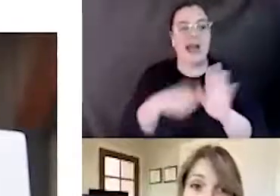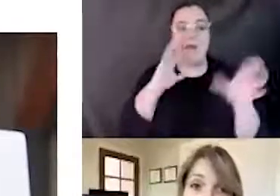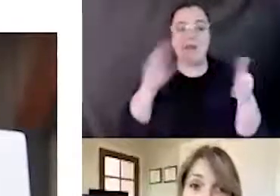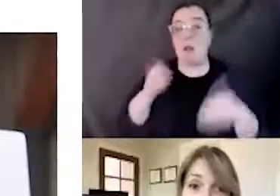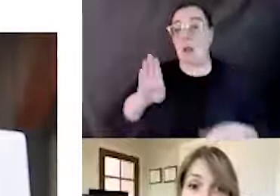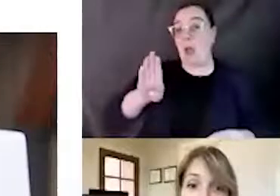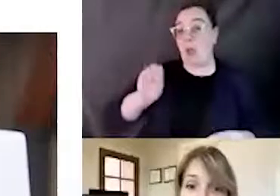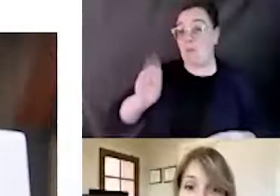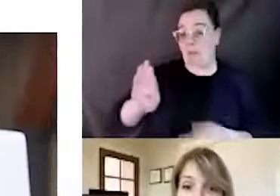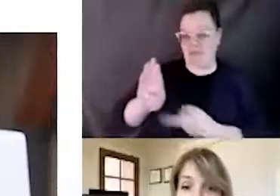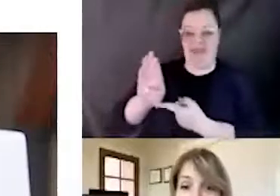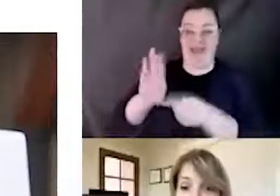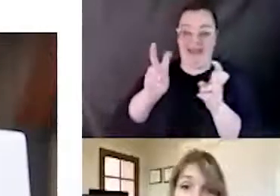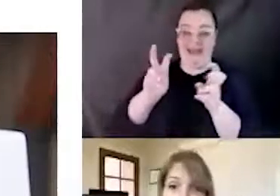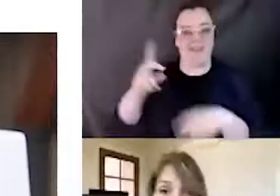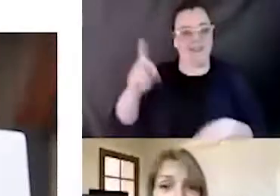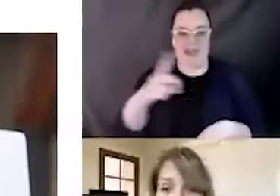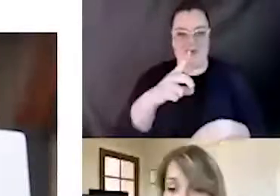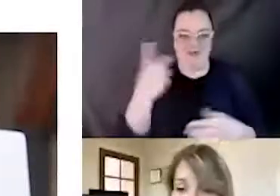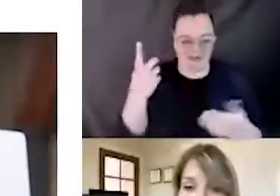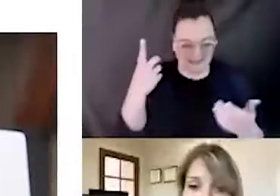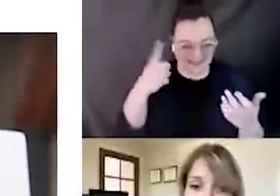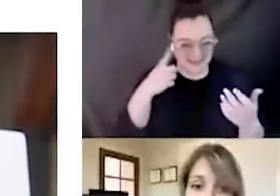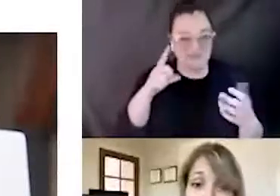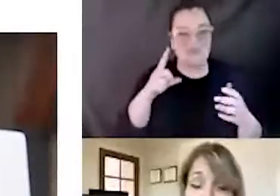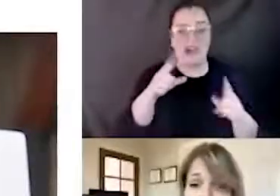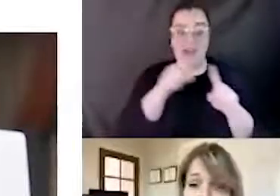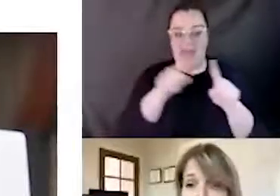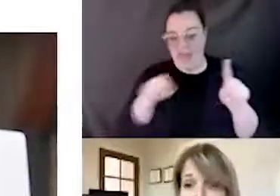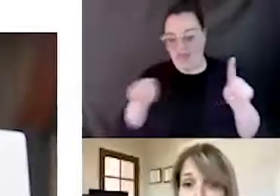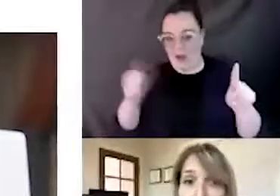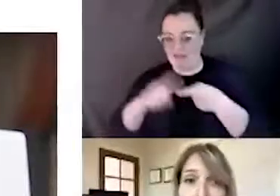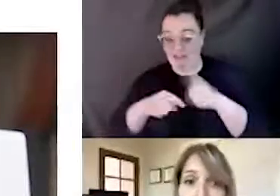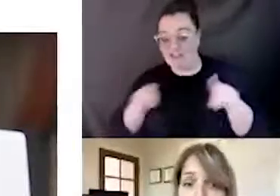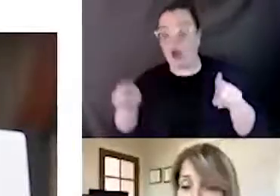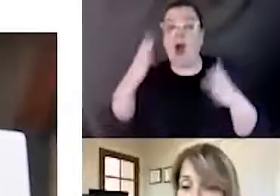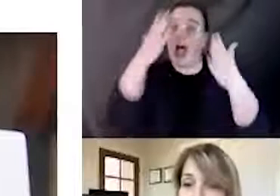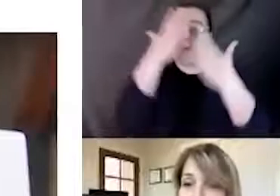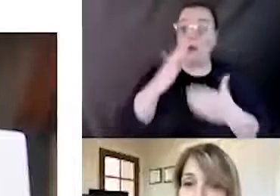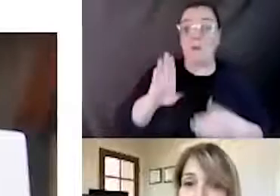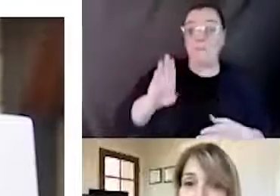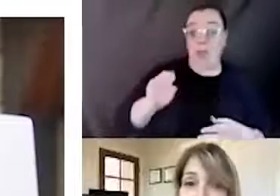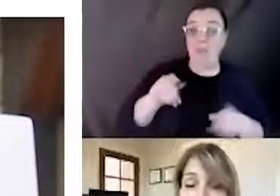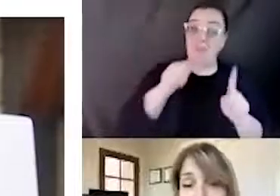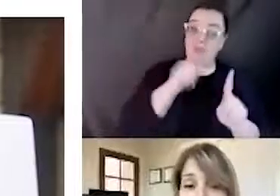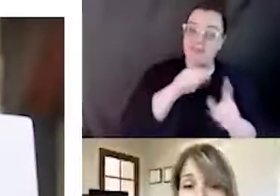who's near the epicenter here, and then the rest are all of his friends. Unfortunately for Bob, he's right next to the